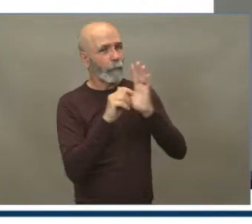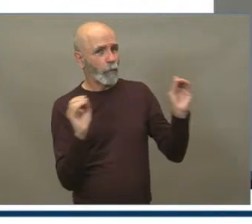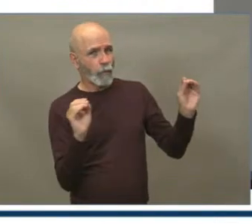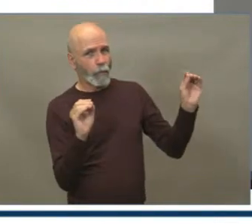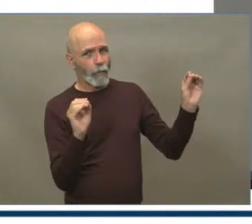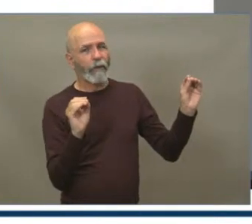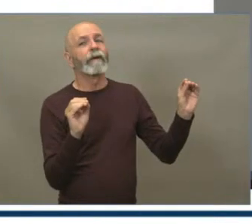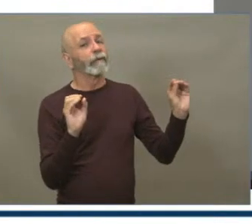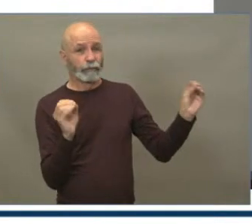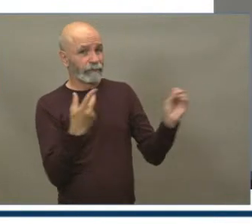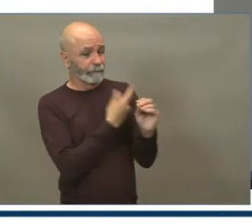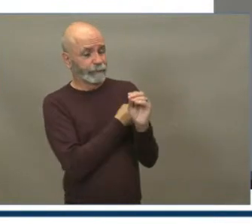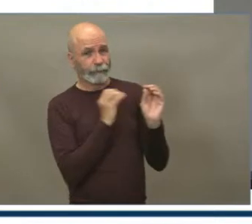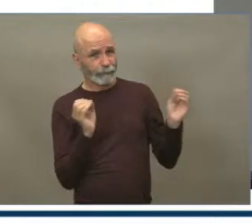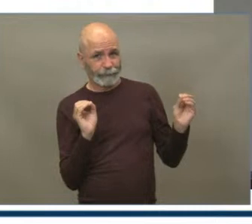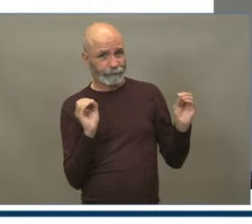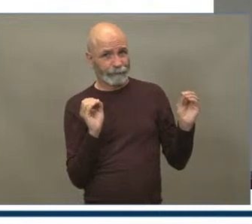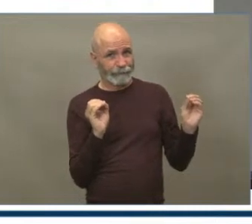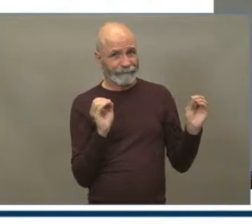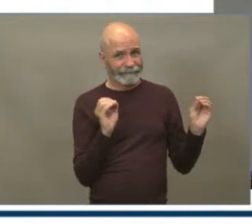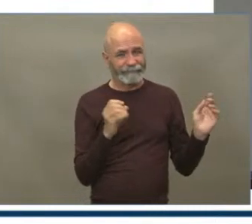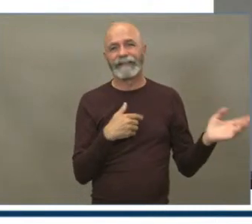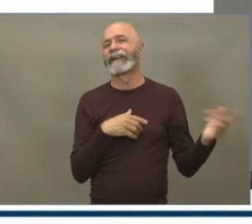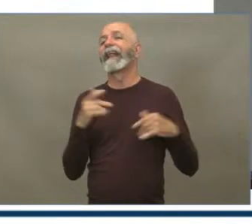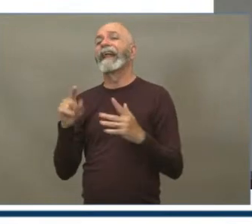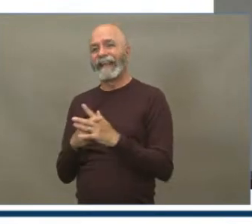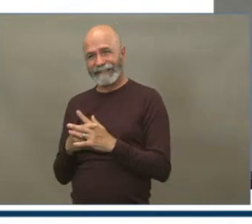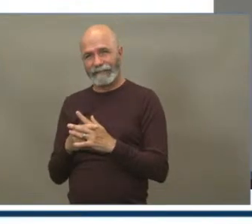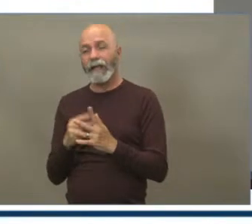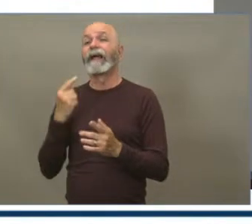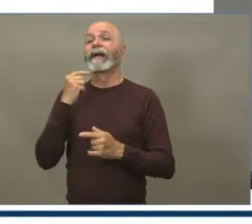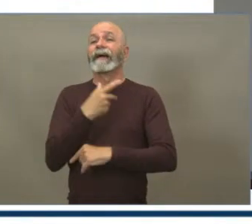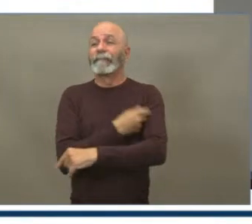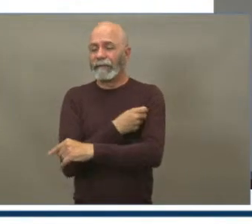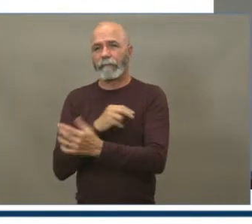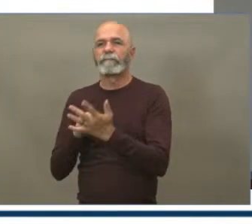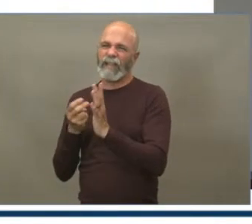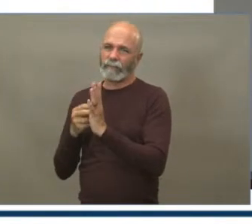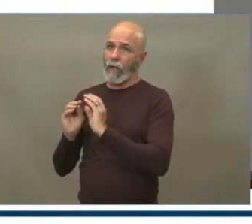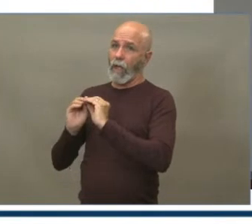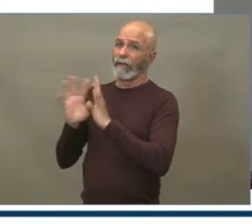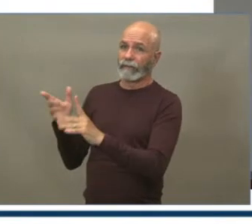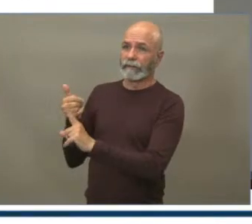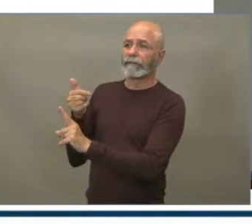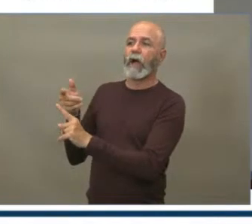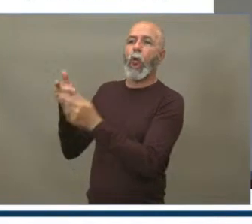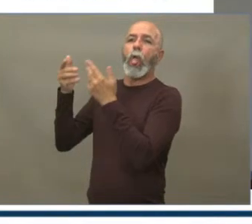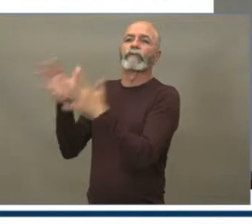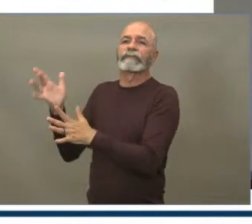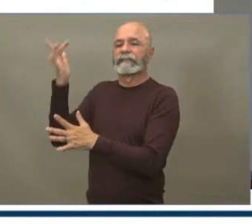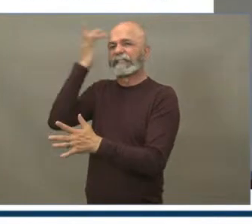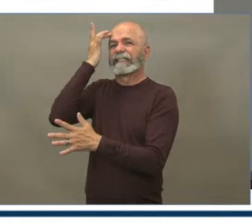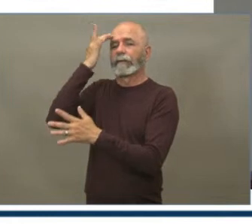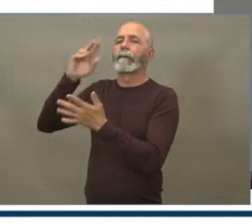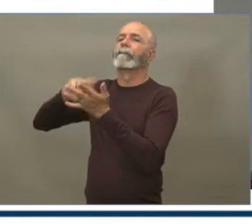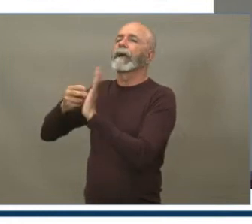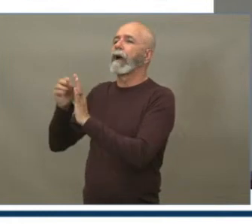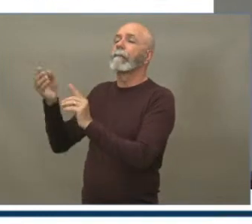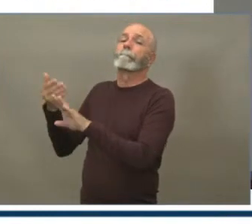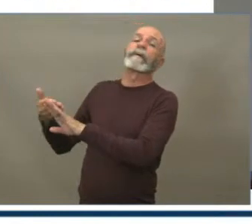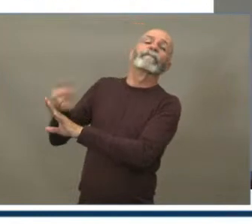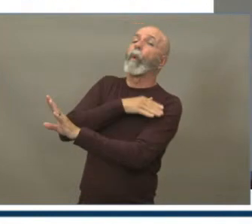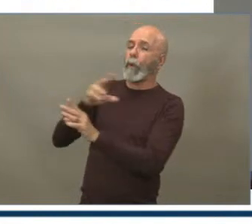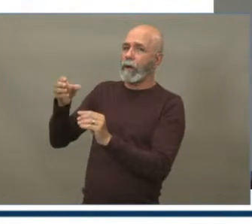People have to remember it takes 2 weeks in healthy people to get a full immune response, and especially if people are elderly or have underlying